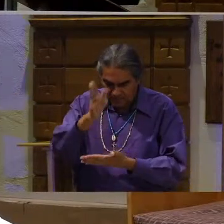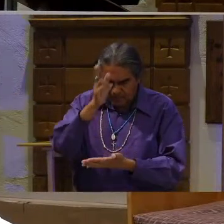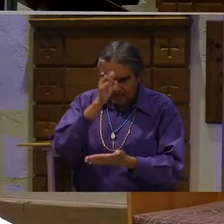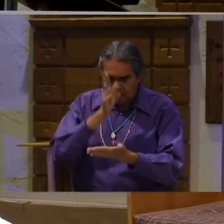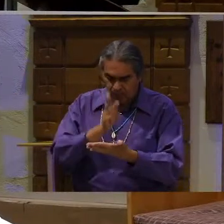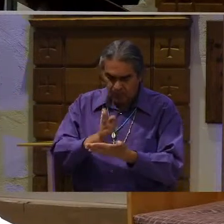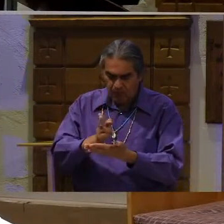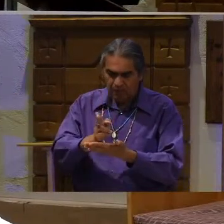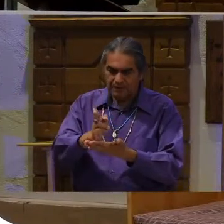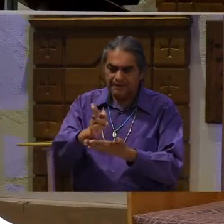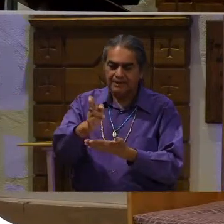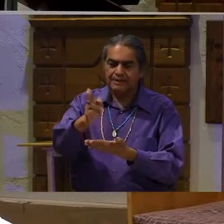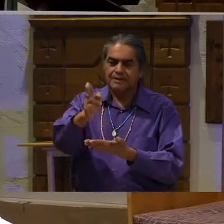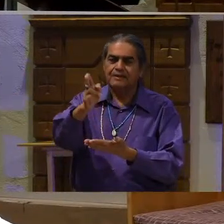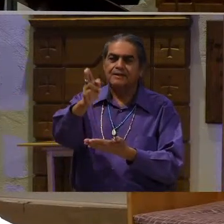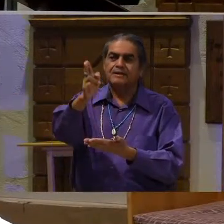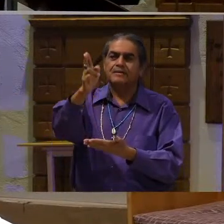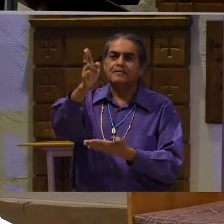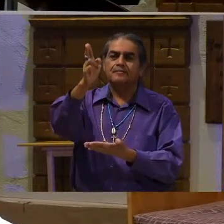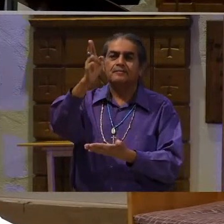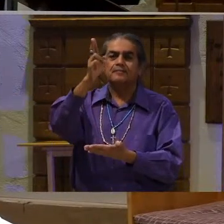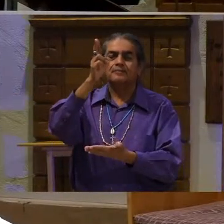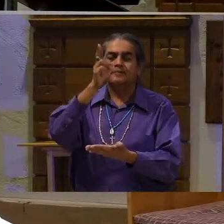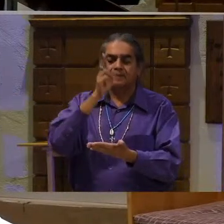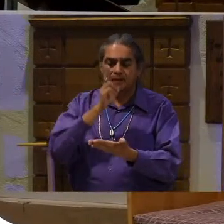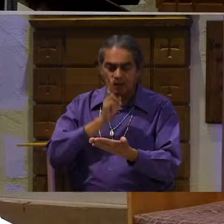Holy, holy,